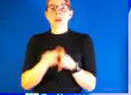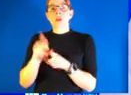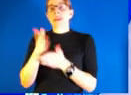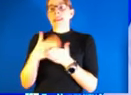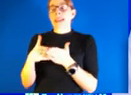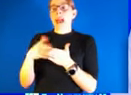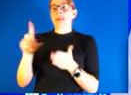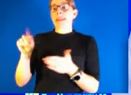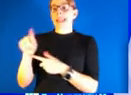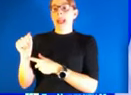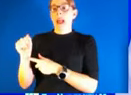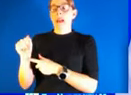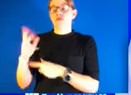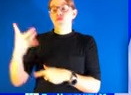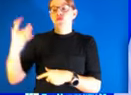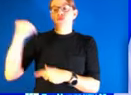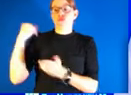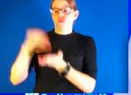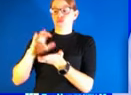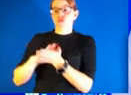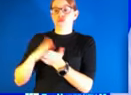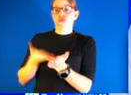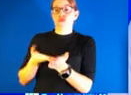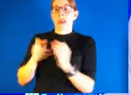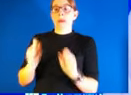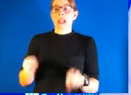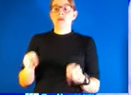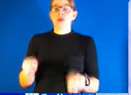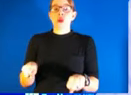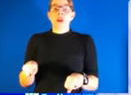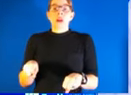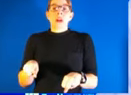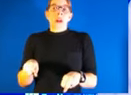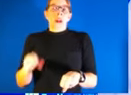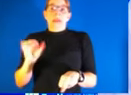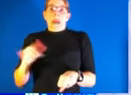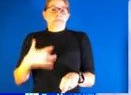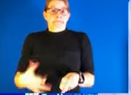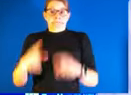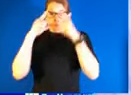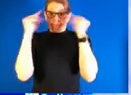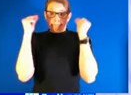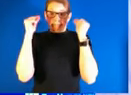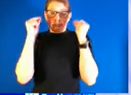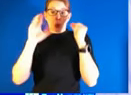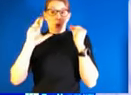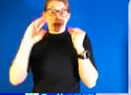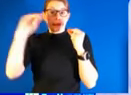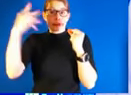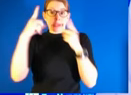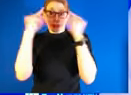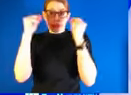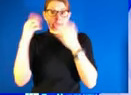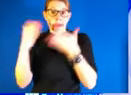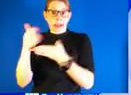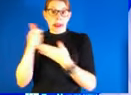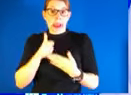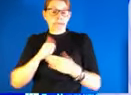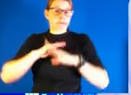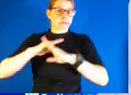data long ago about is there a possibility that just typical glasses or sunglasses may help protect